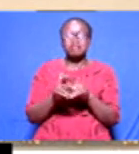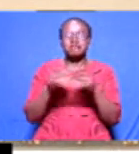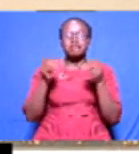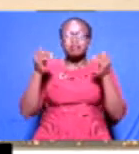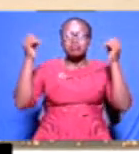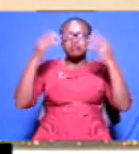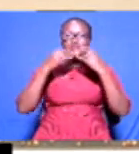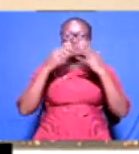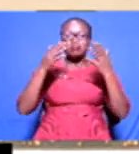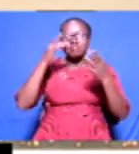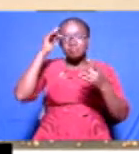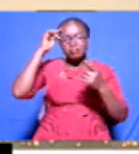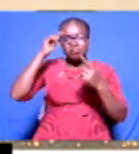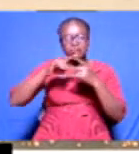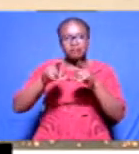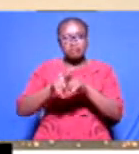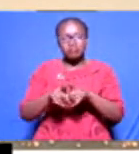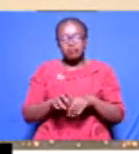its aims.